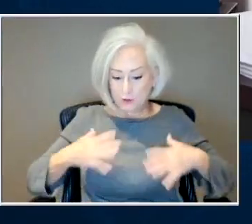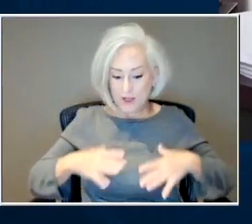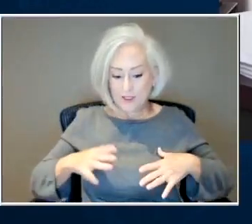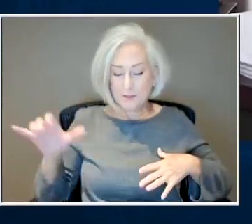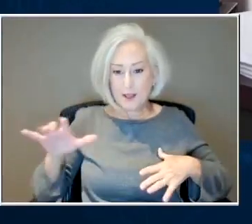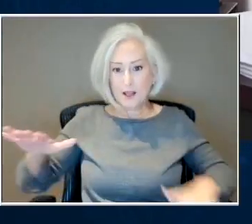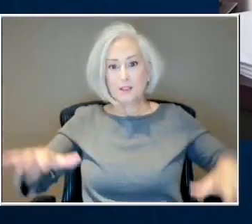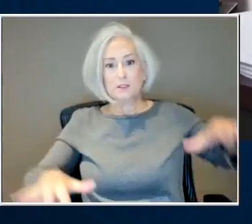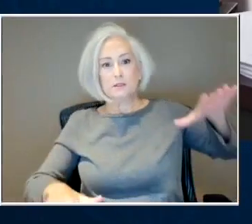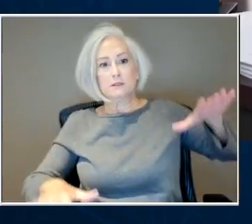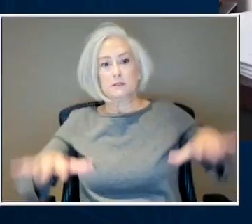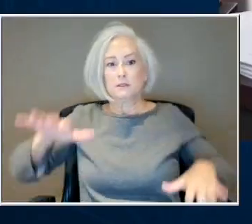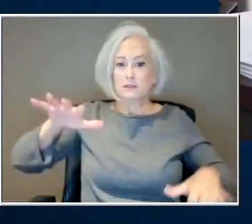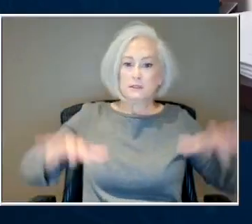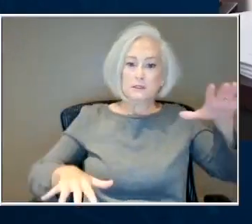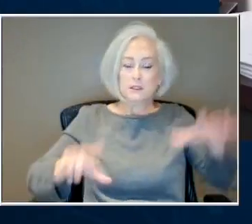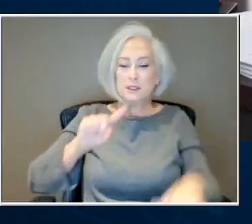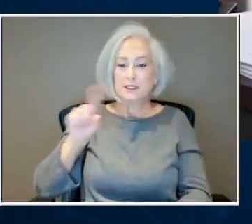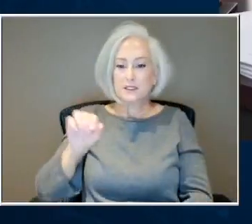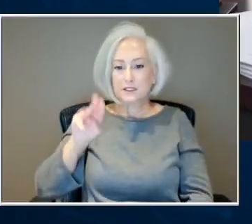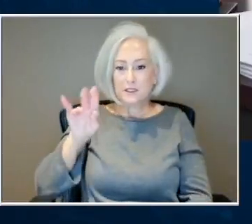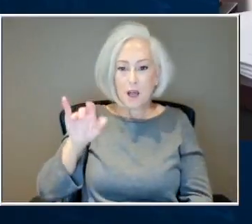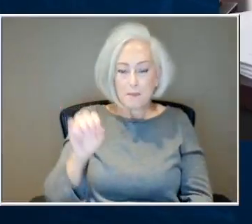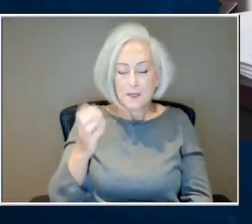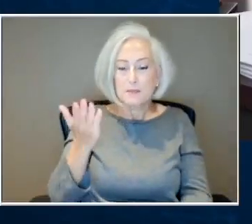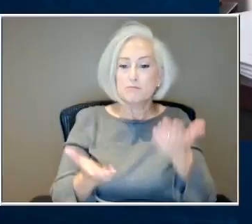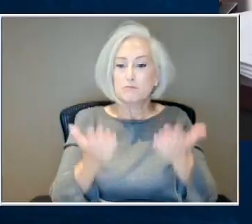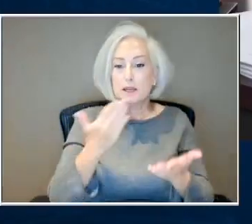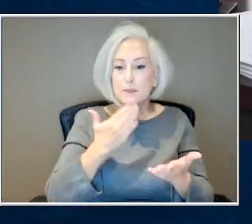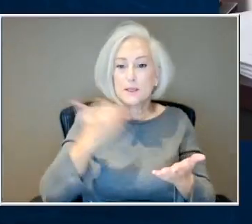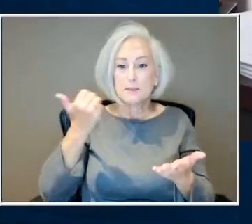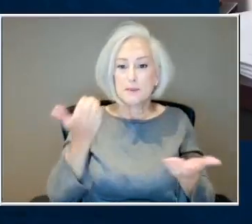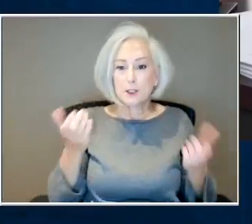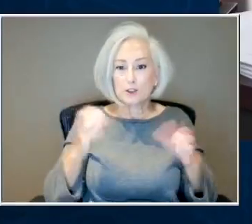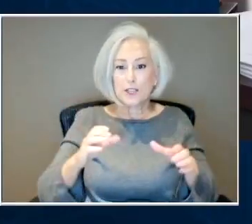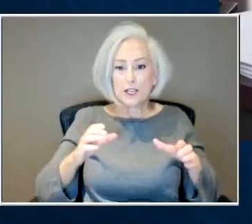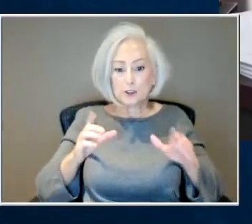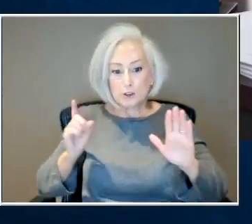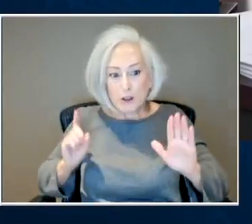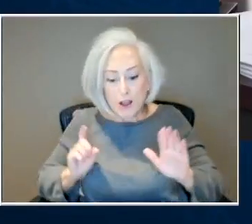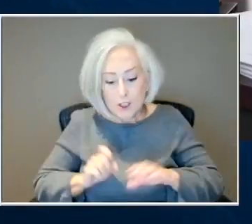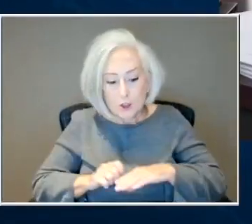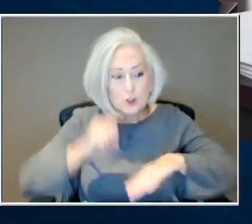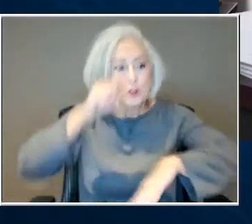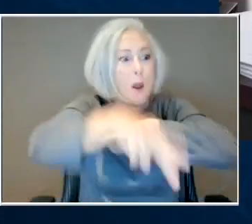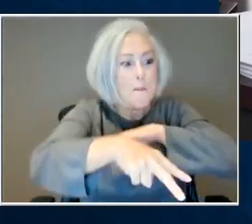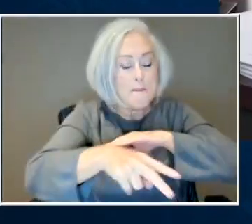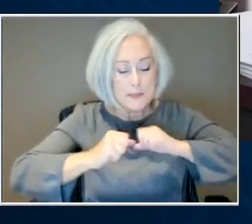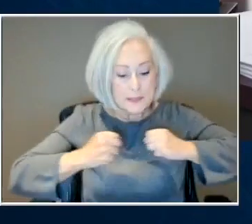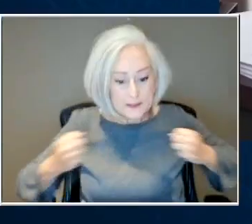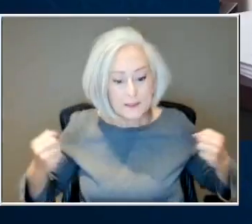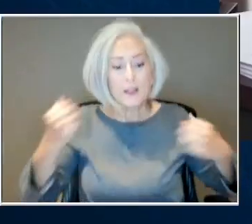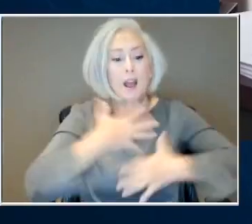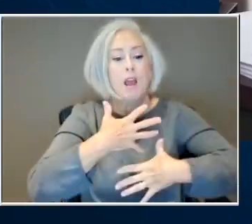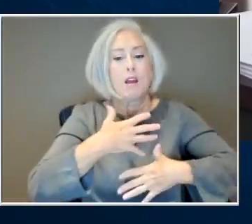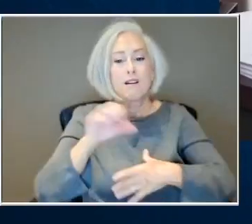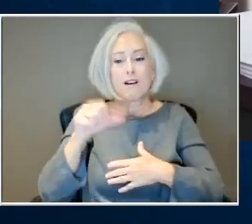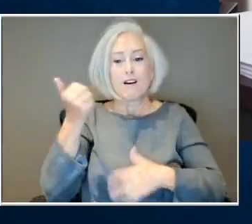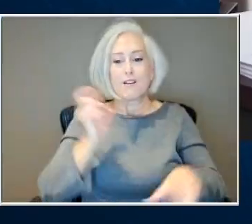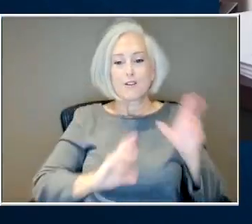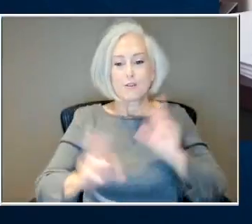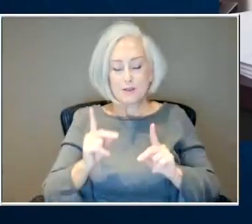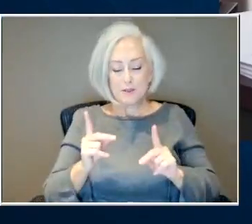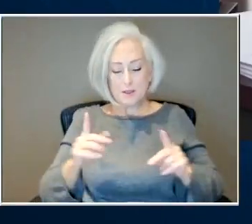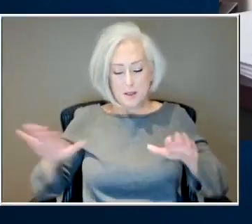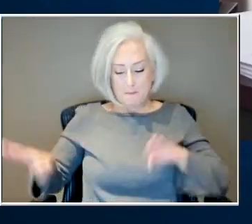have a more likely to jump out and scare people or act like a zombie, right? You're going to typically act like the